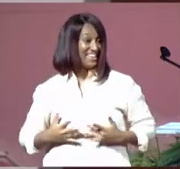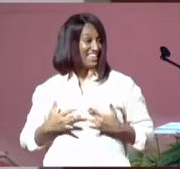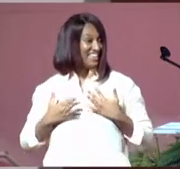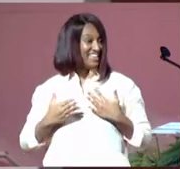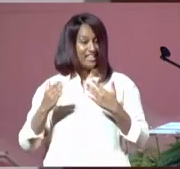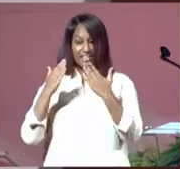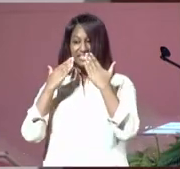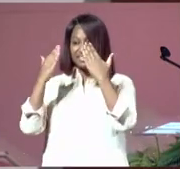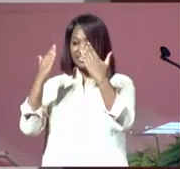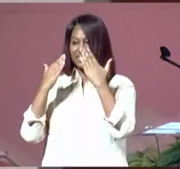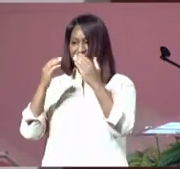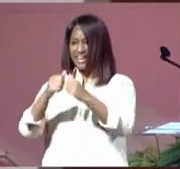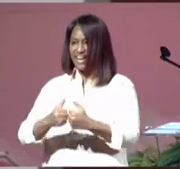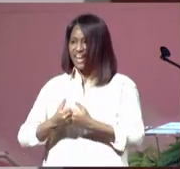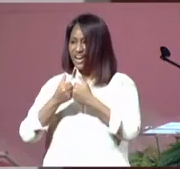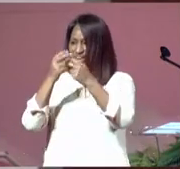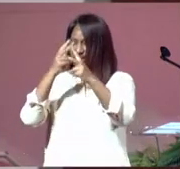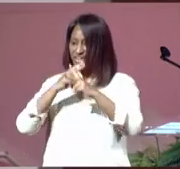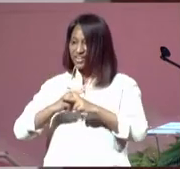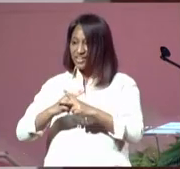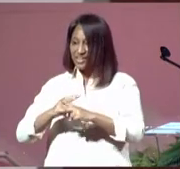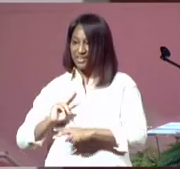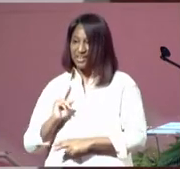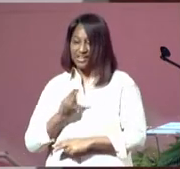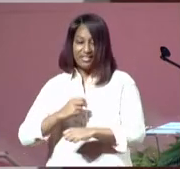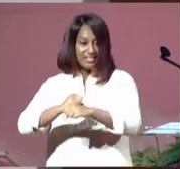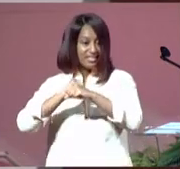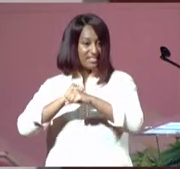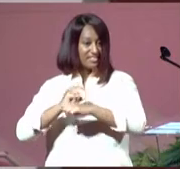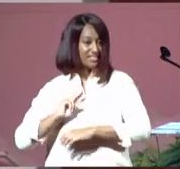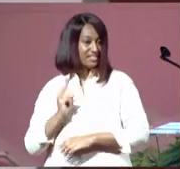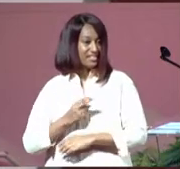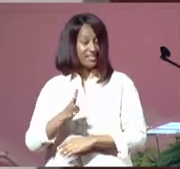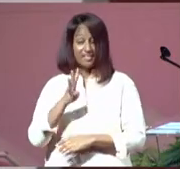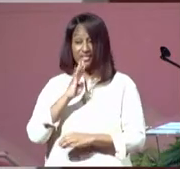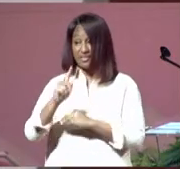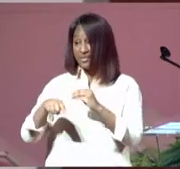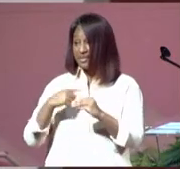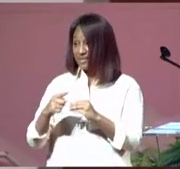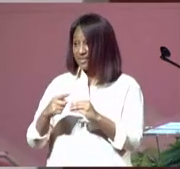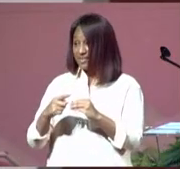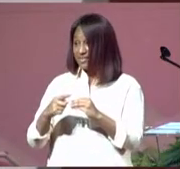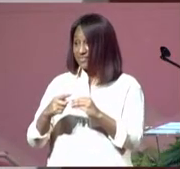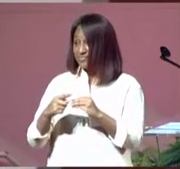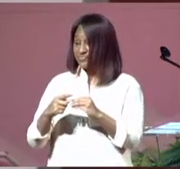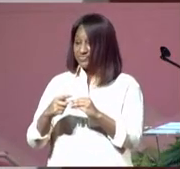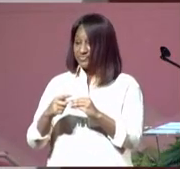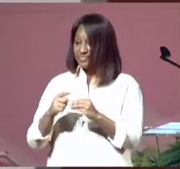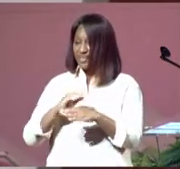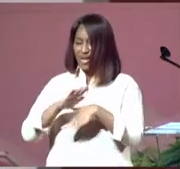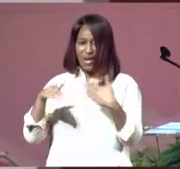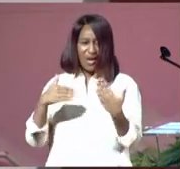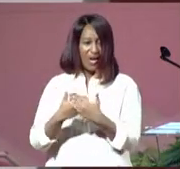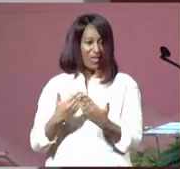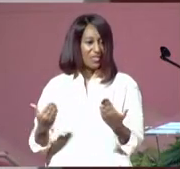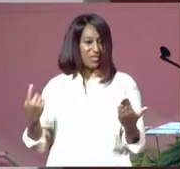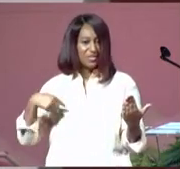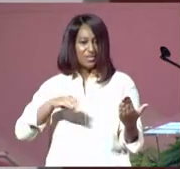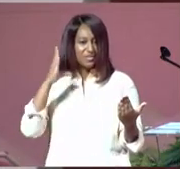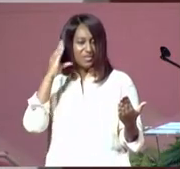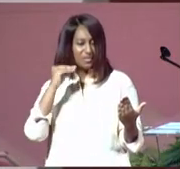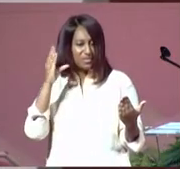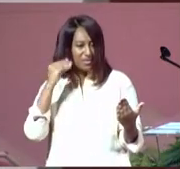for how you have kept us, oh God. God, we can talk about all of the things that we're going through. We can talk about all of the